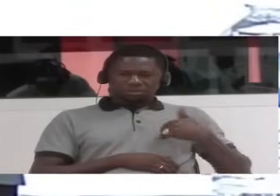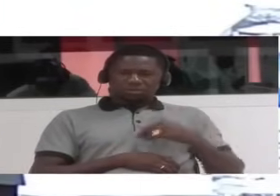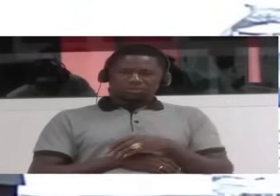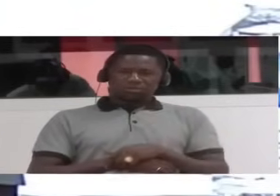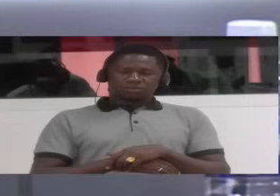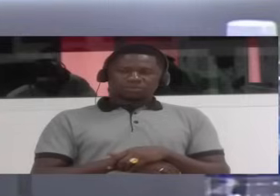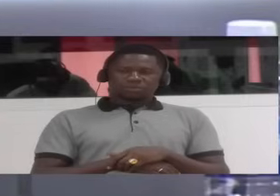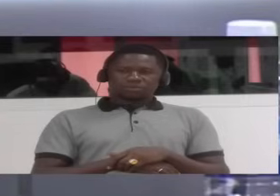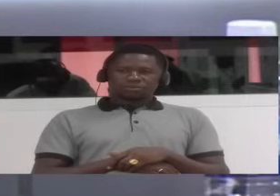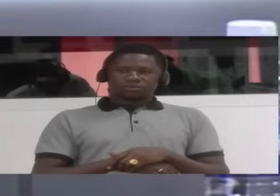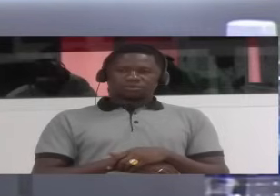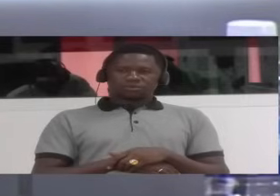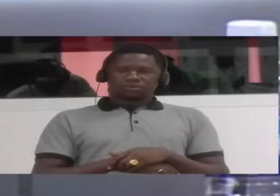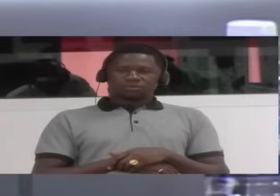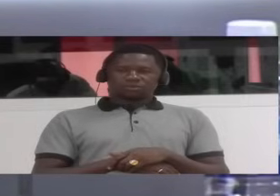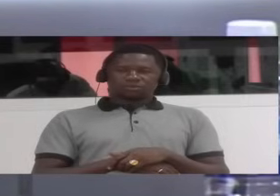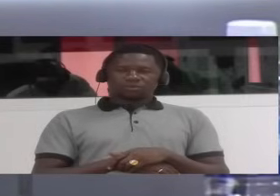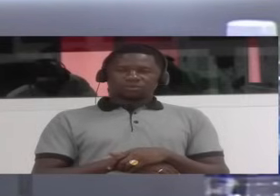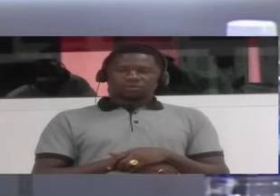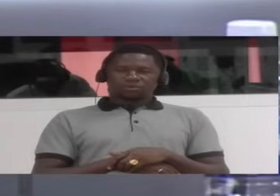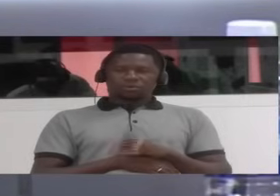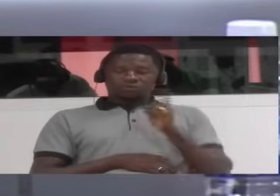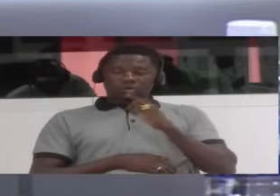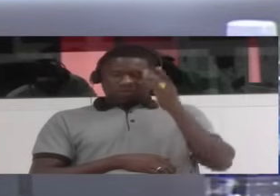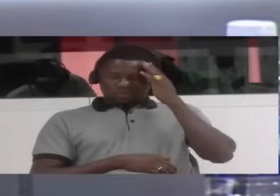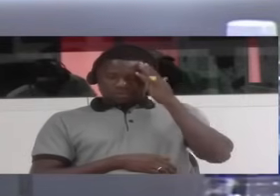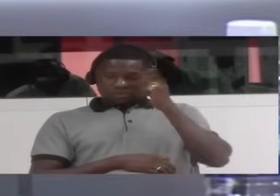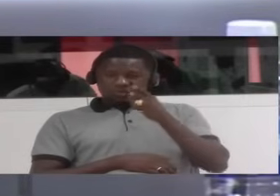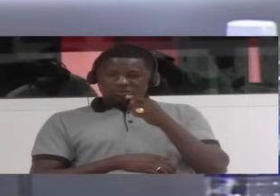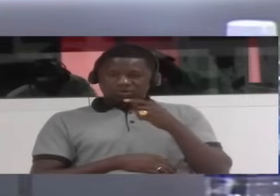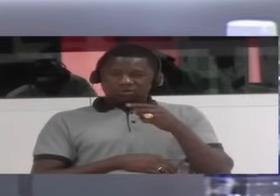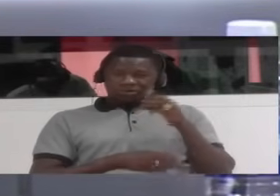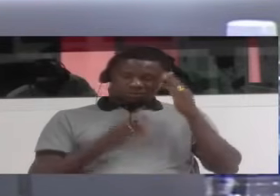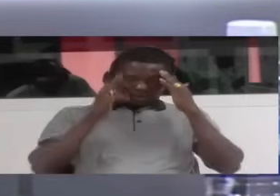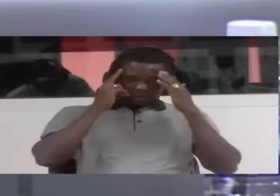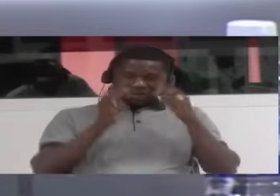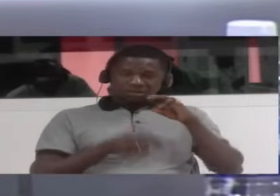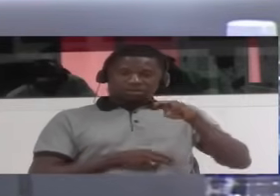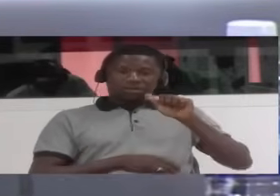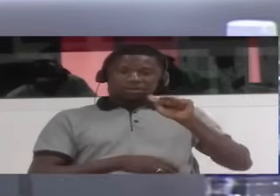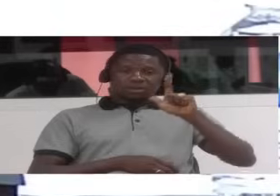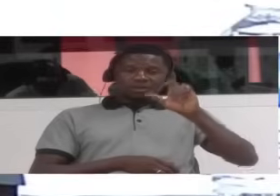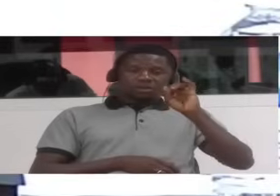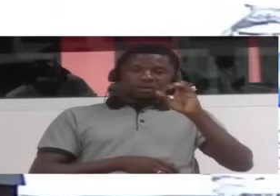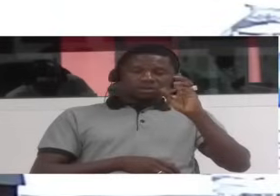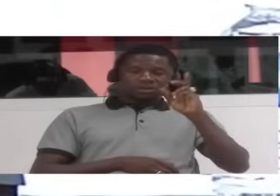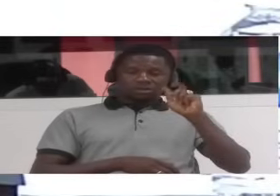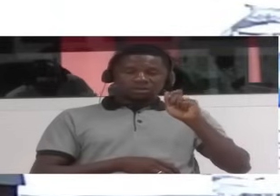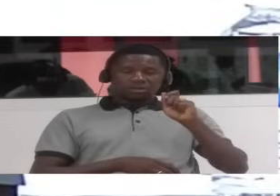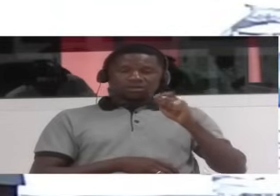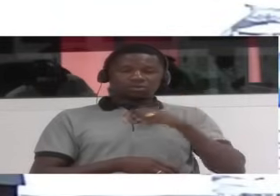What do you say to the suggestion that Malik Jata did not go to Banjul? He went to Banjul.